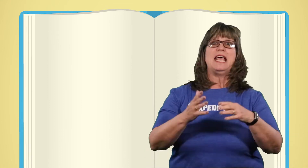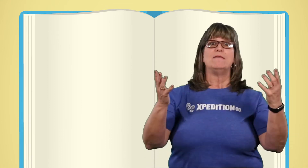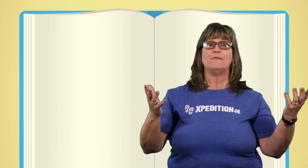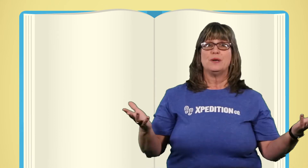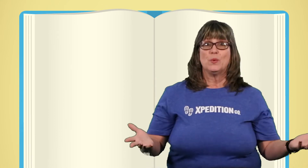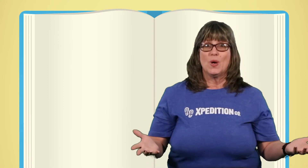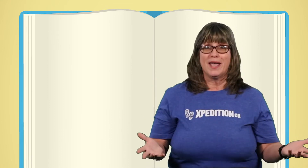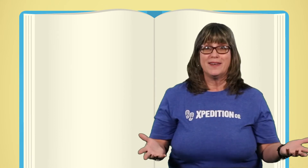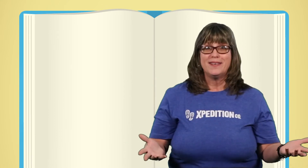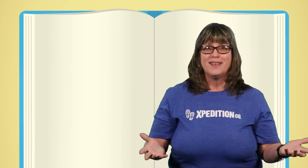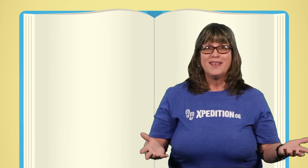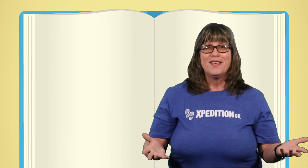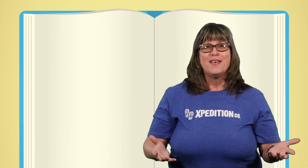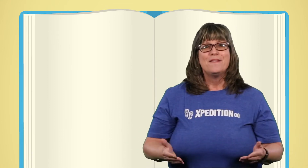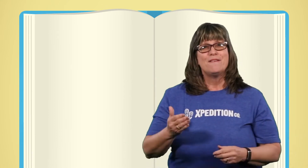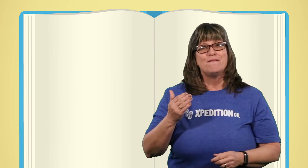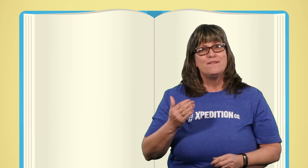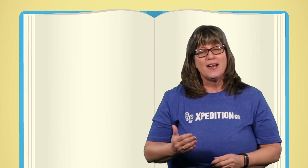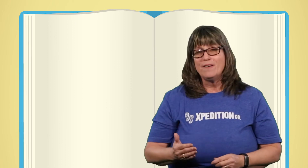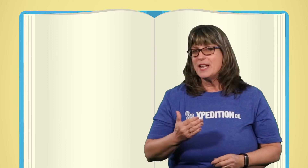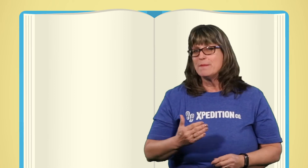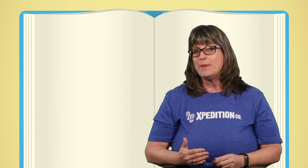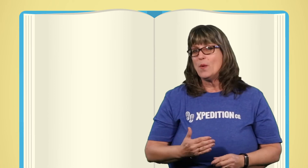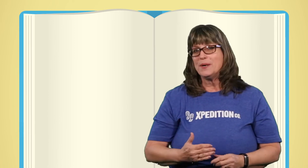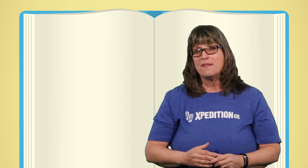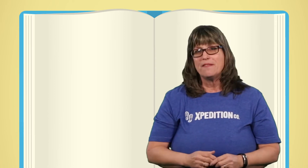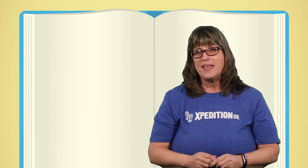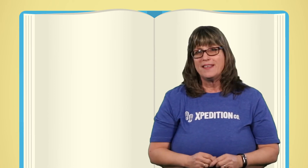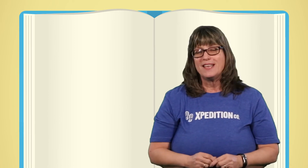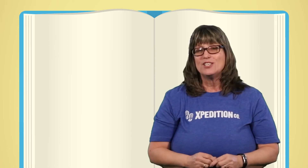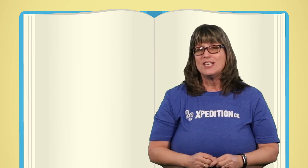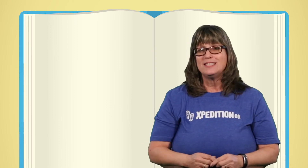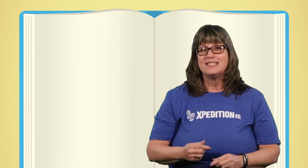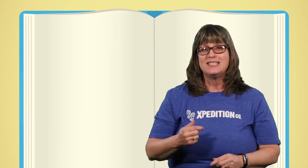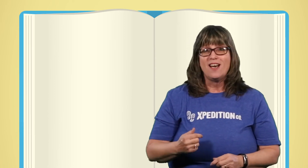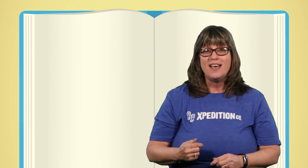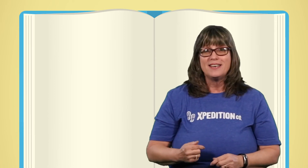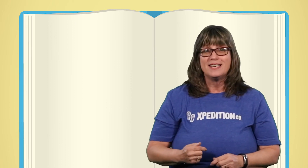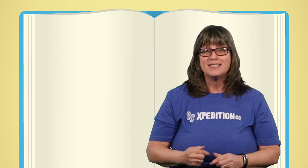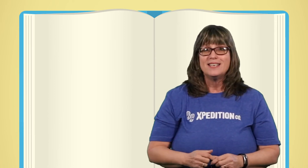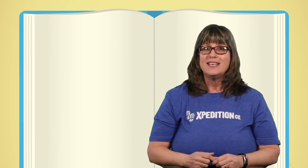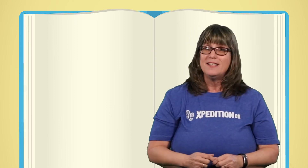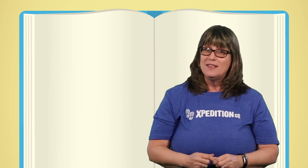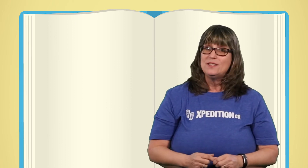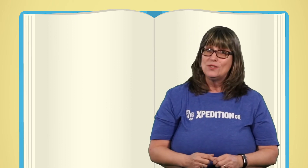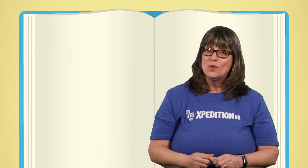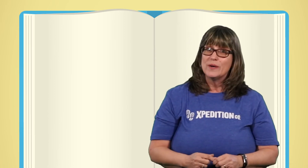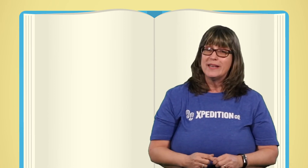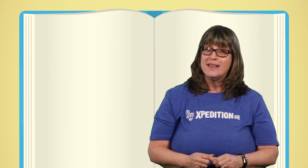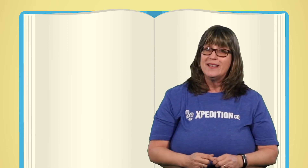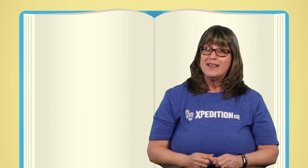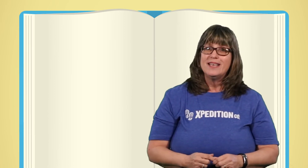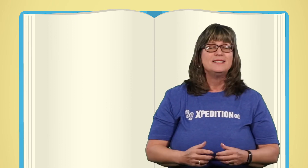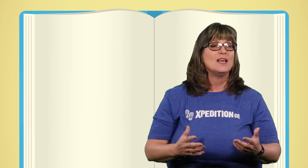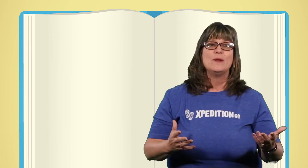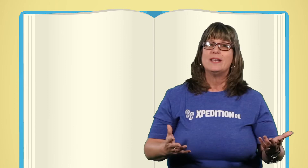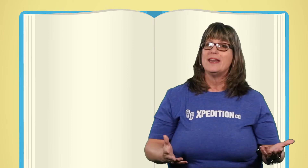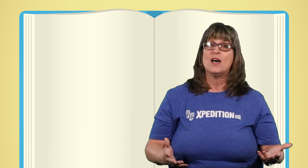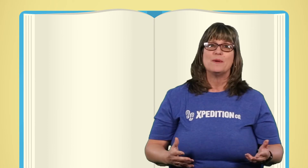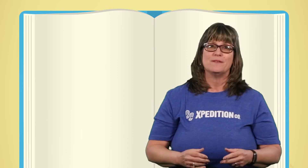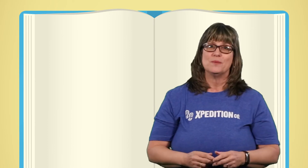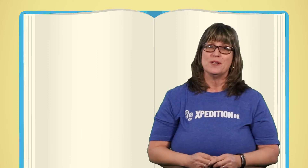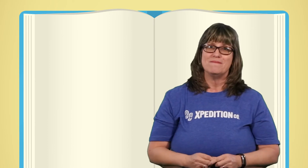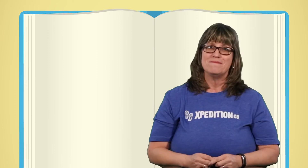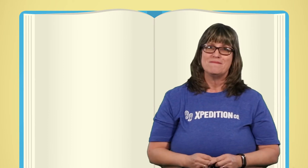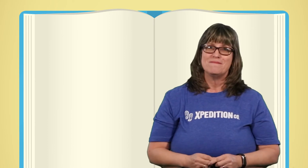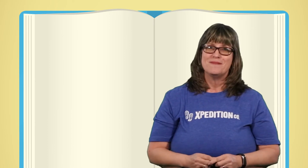brothers, everyone. The very important thing that Jesus taught us in this story is that we can